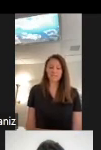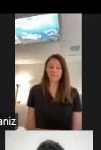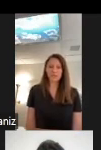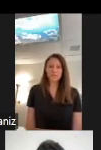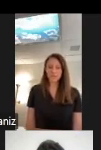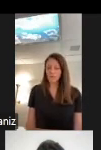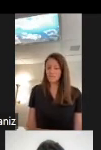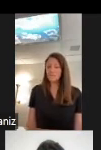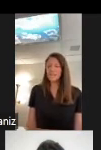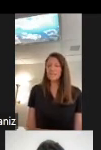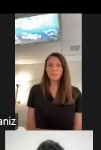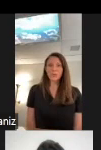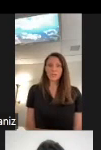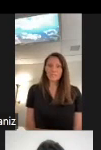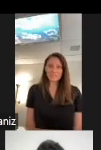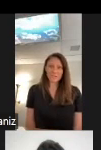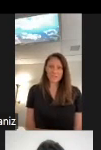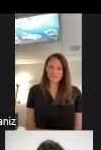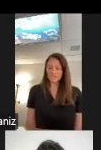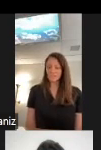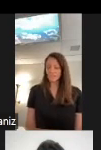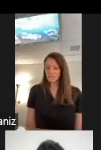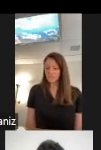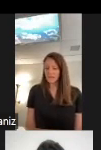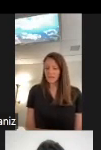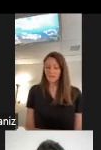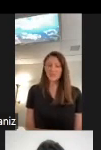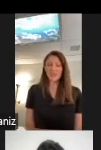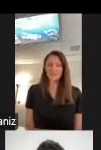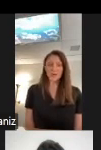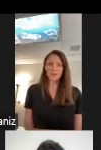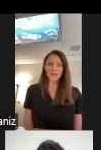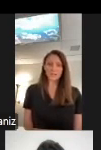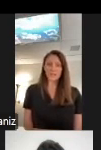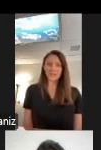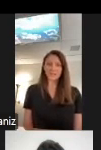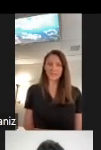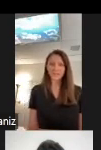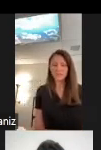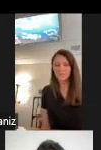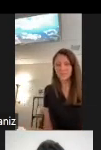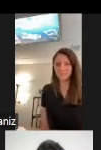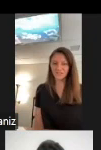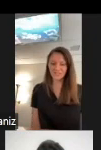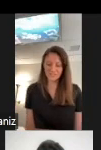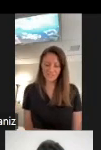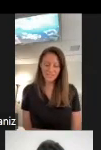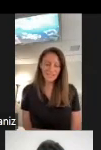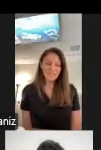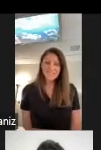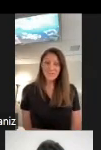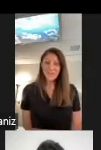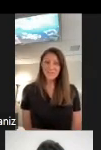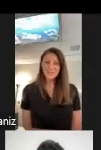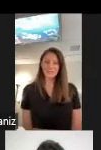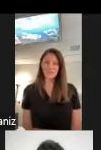as a starting point, if you were, let's say for this young man, you guys all recommended exercise, which I think is a good idea. Let's